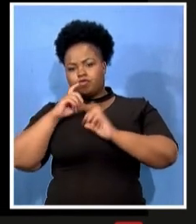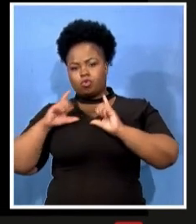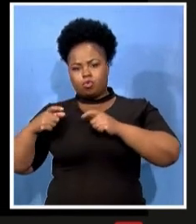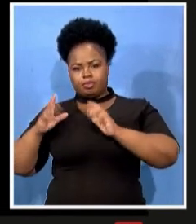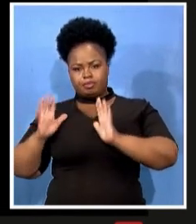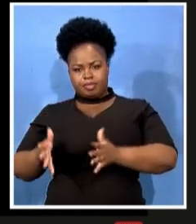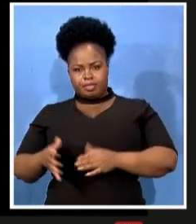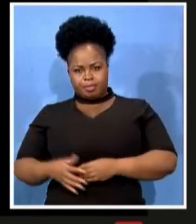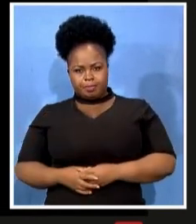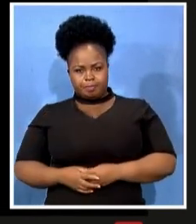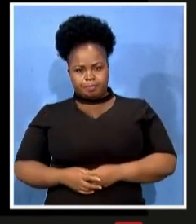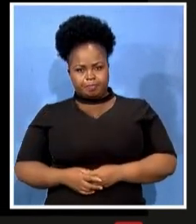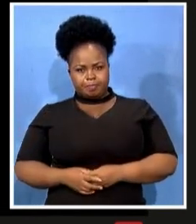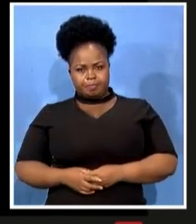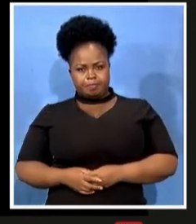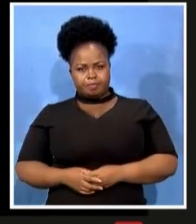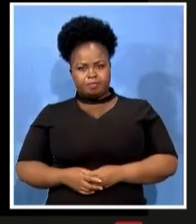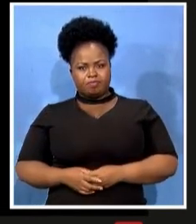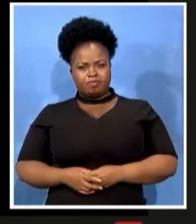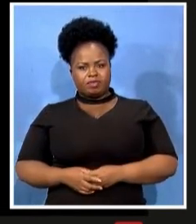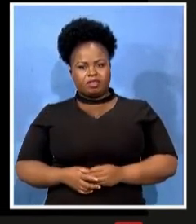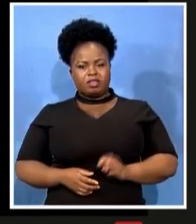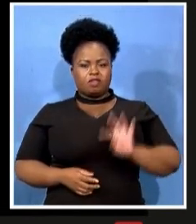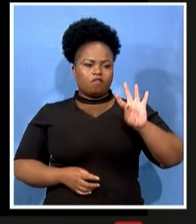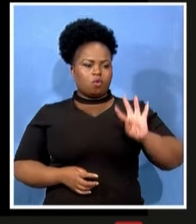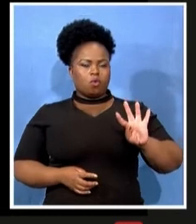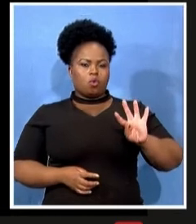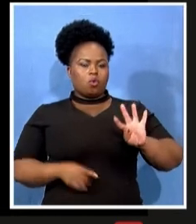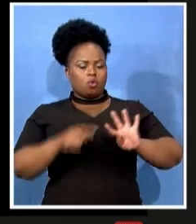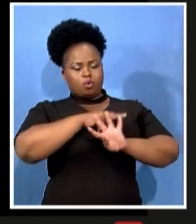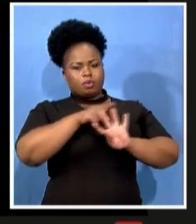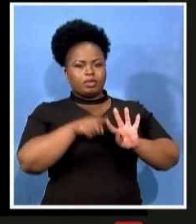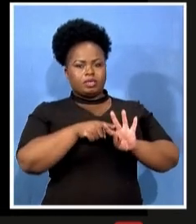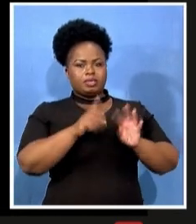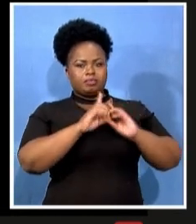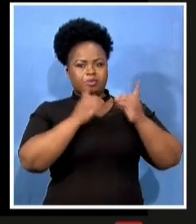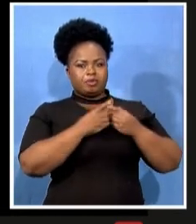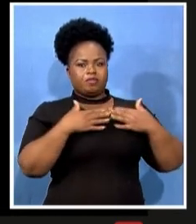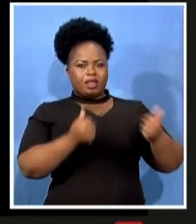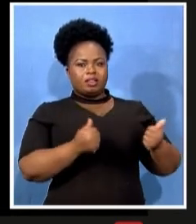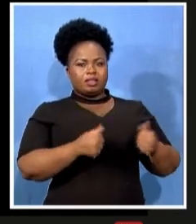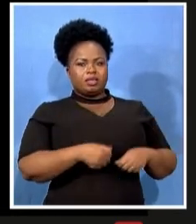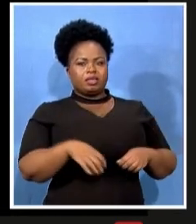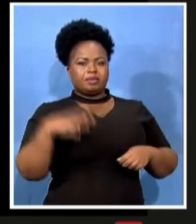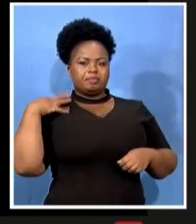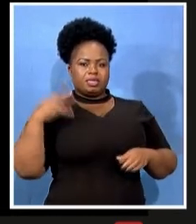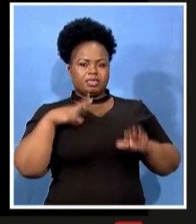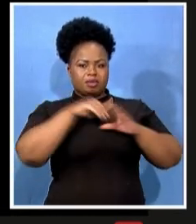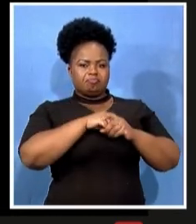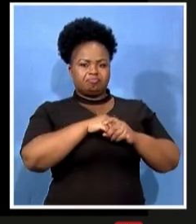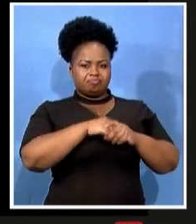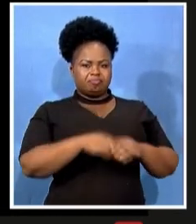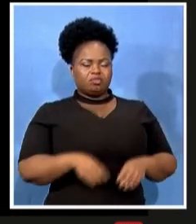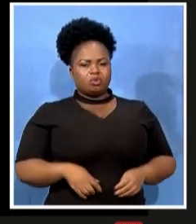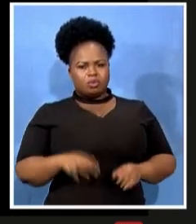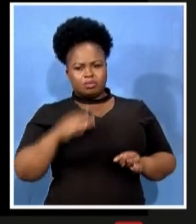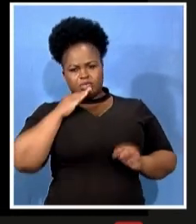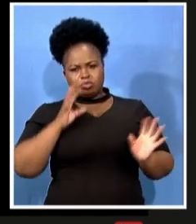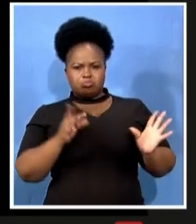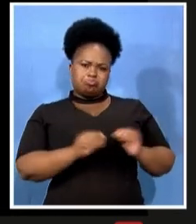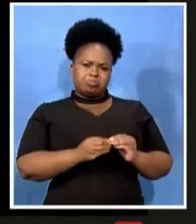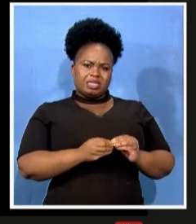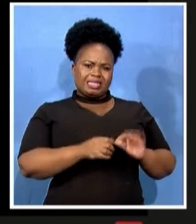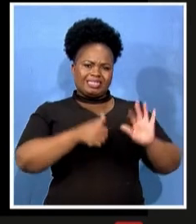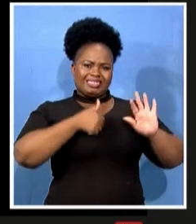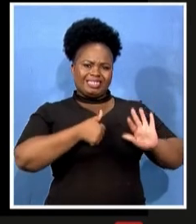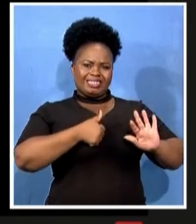from the Department of Health, including the minister. There's going to be about 6 parliamentary staff supporting us. So